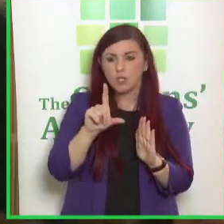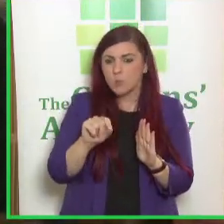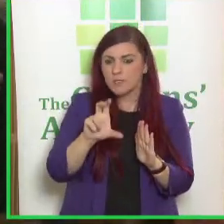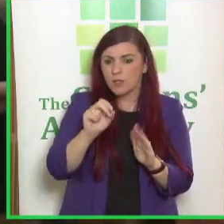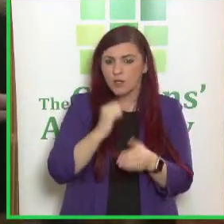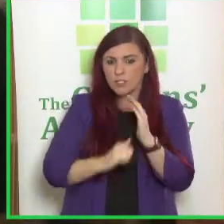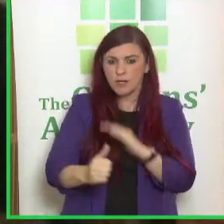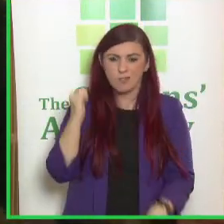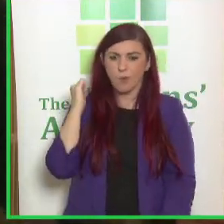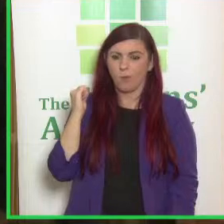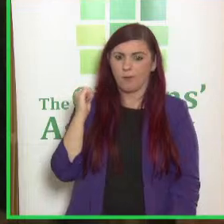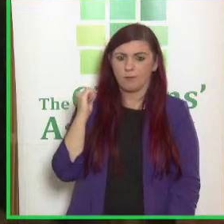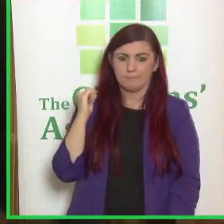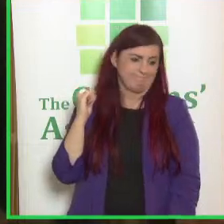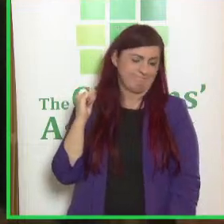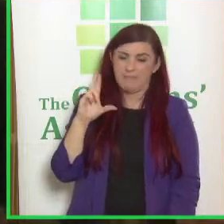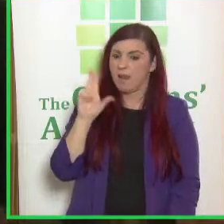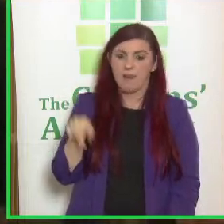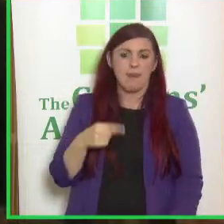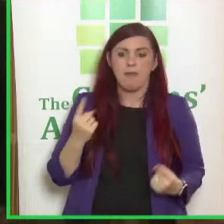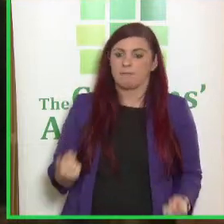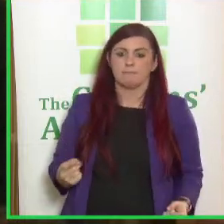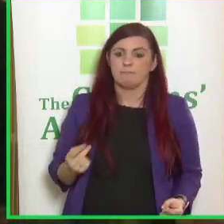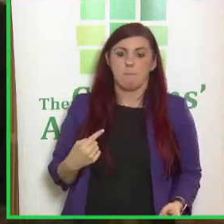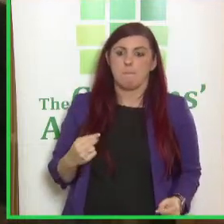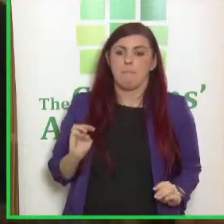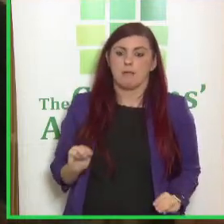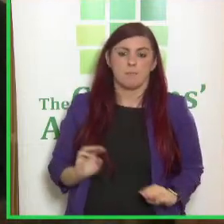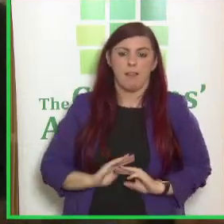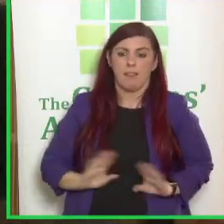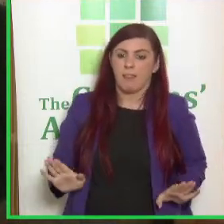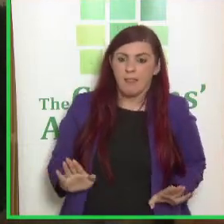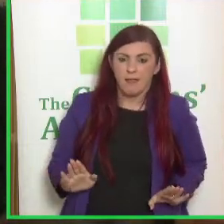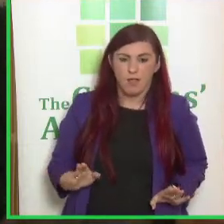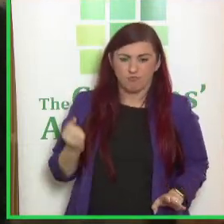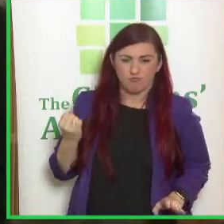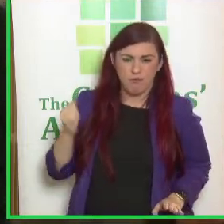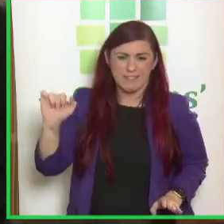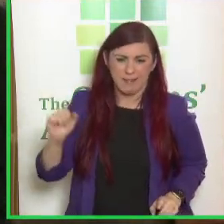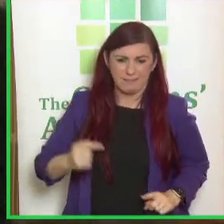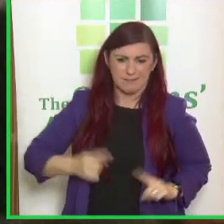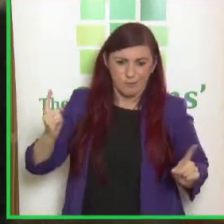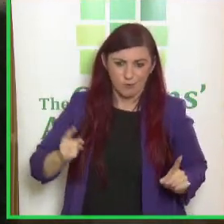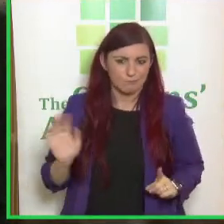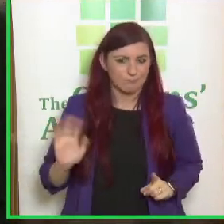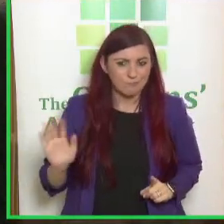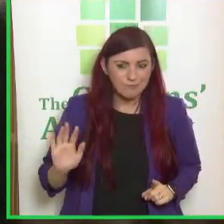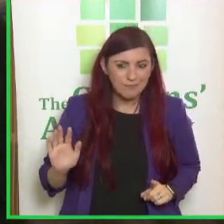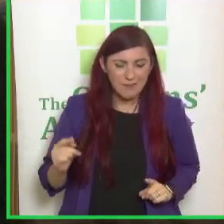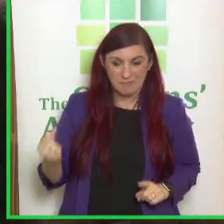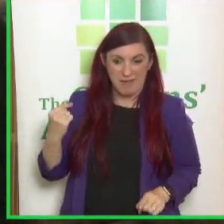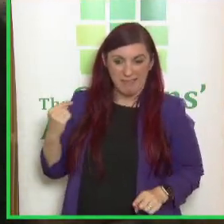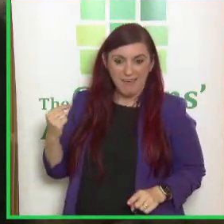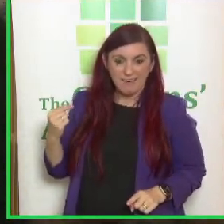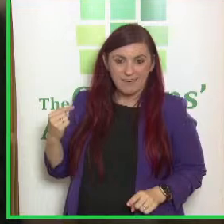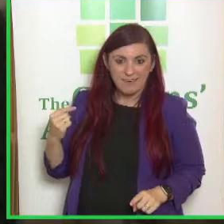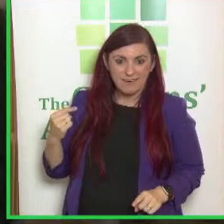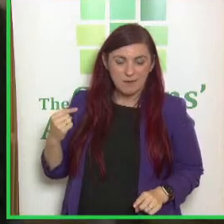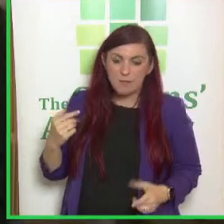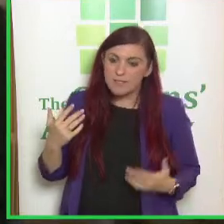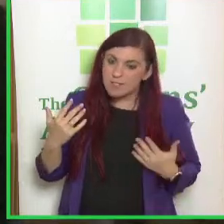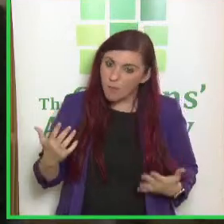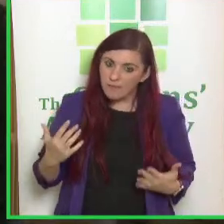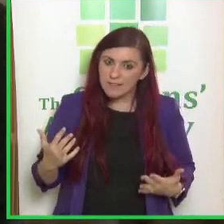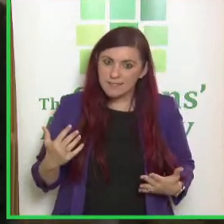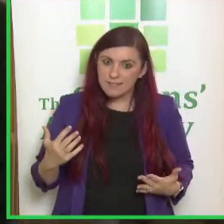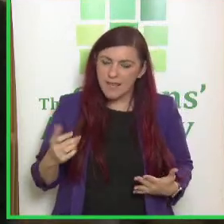have just been a non-runner because it just would have been seen as too radical. A lot of the times the stuff that we probably perceive as radical is practical. So